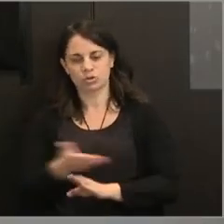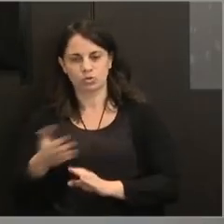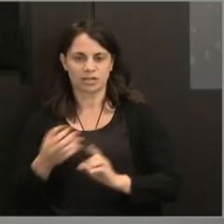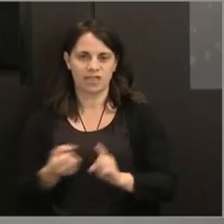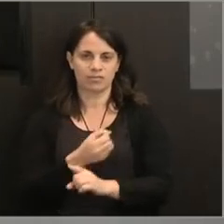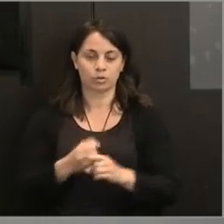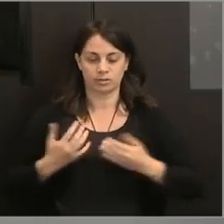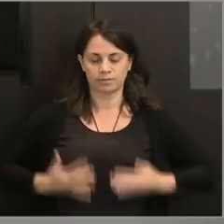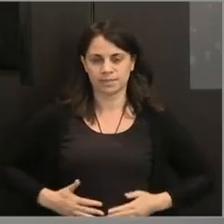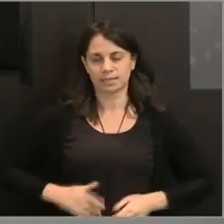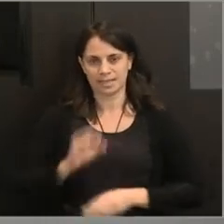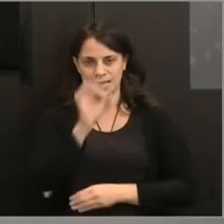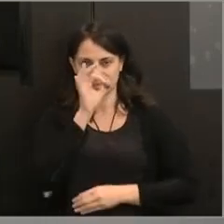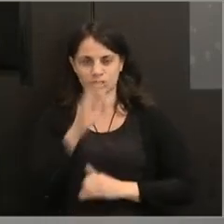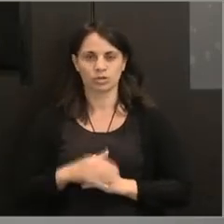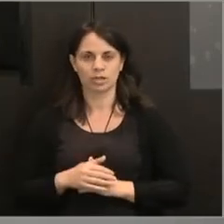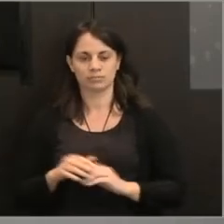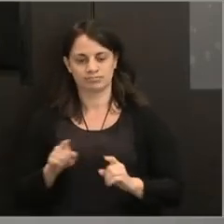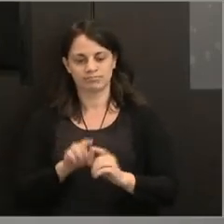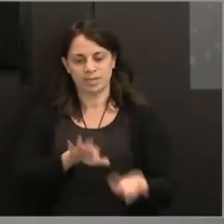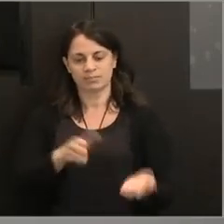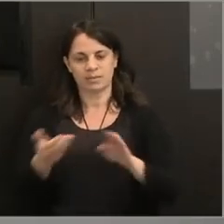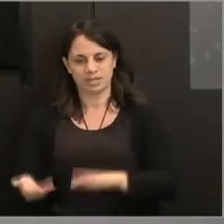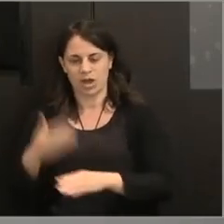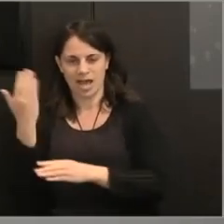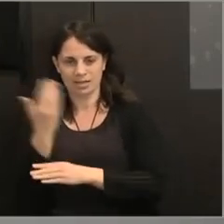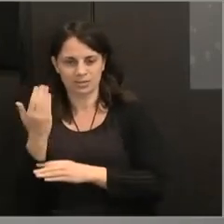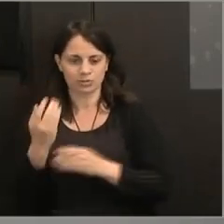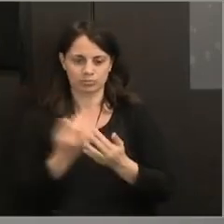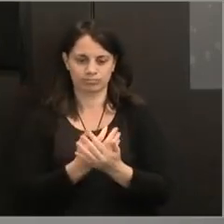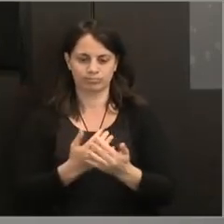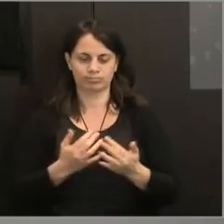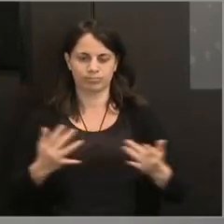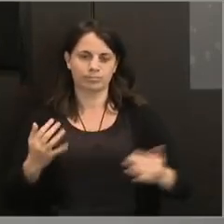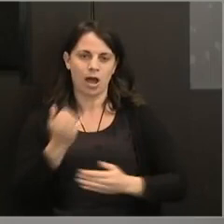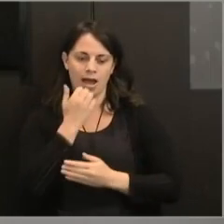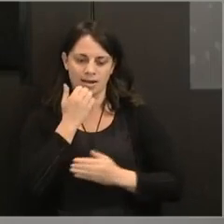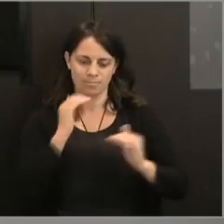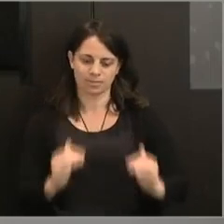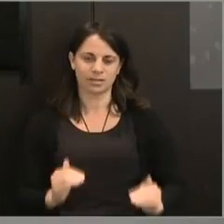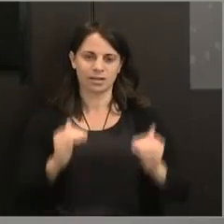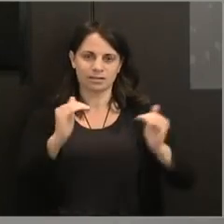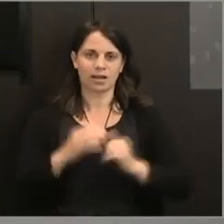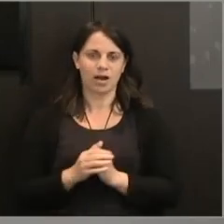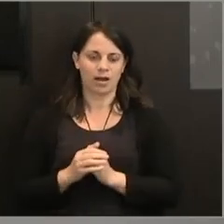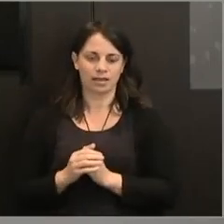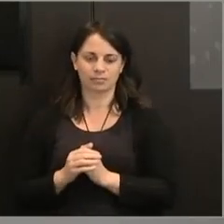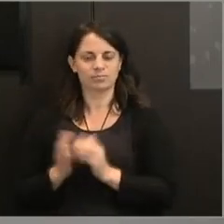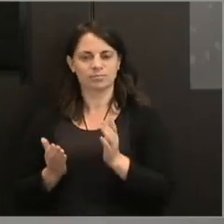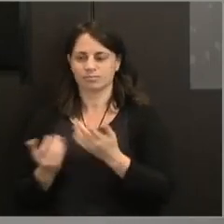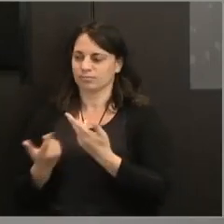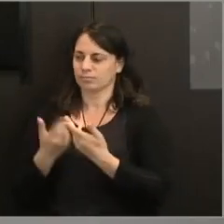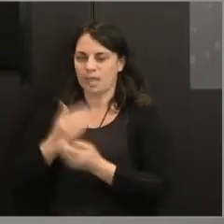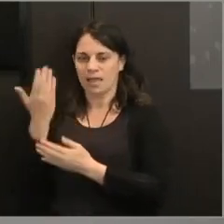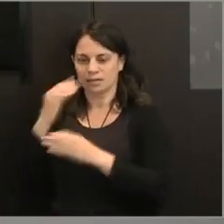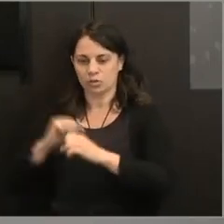and sexually, and they died in the schools in numbers that would not have been tolerated in any school system